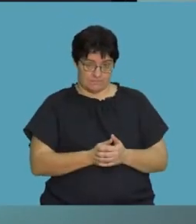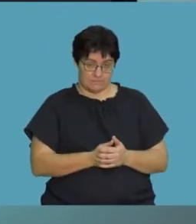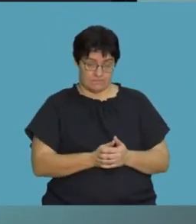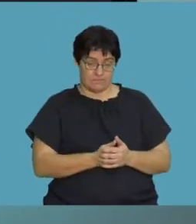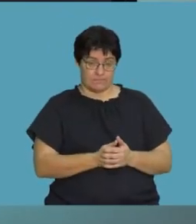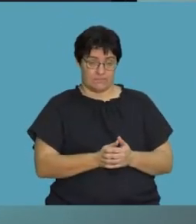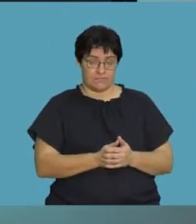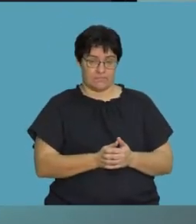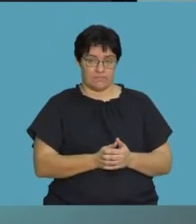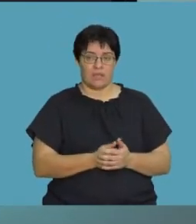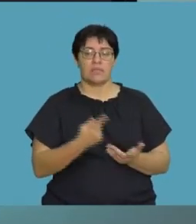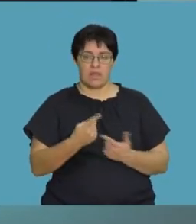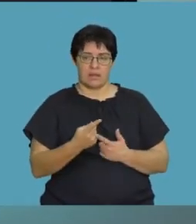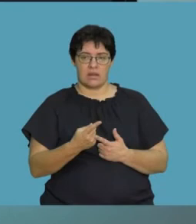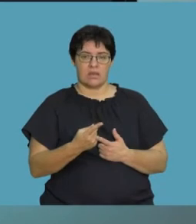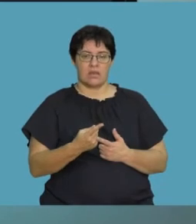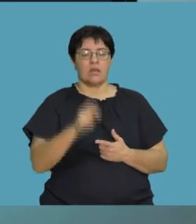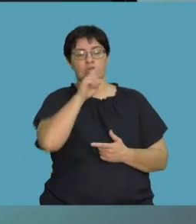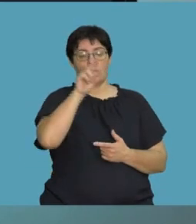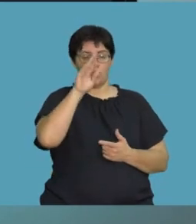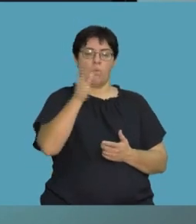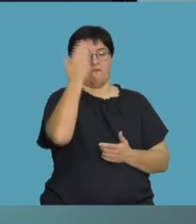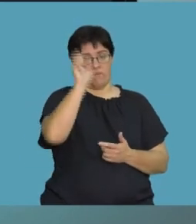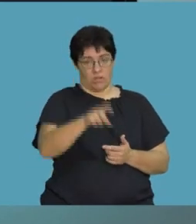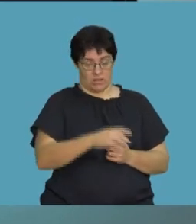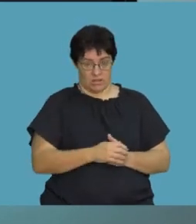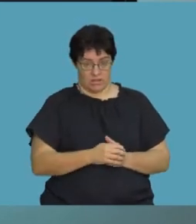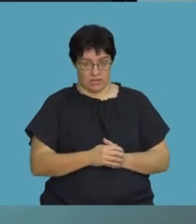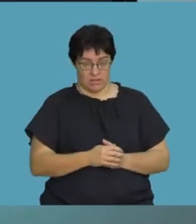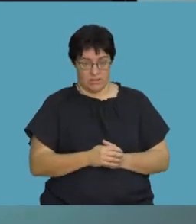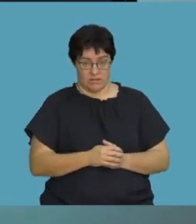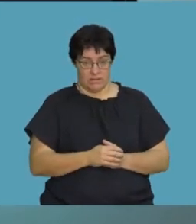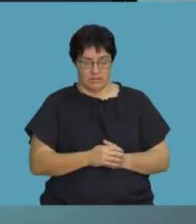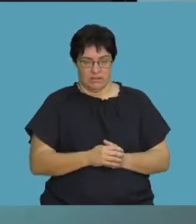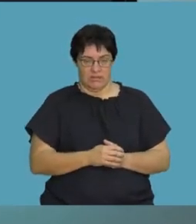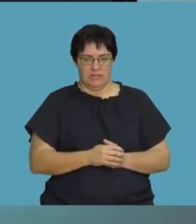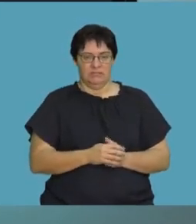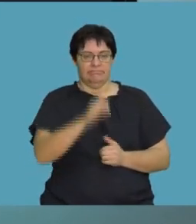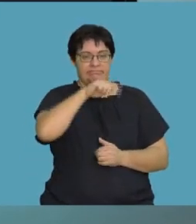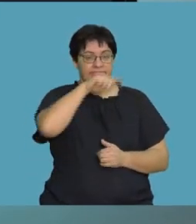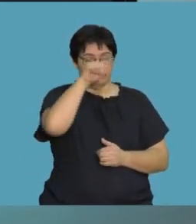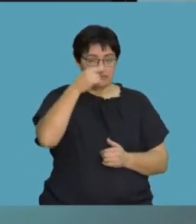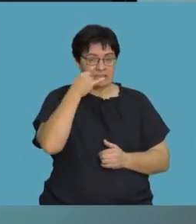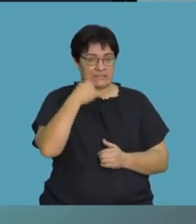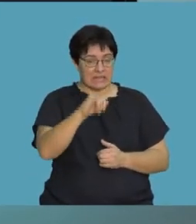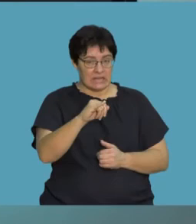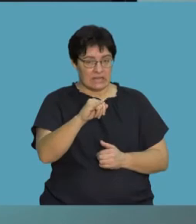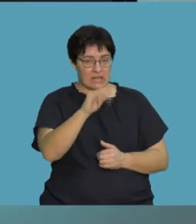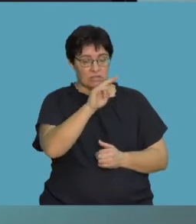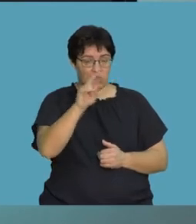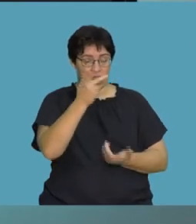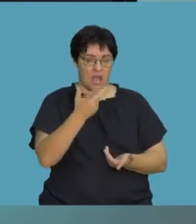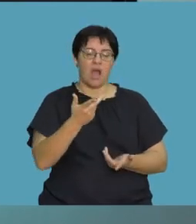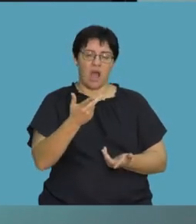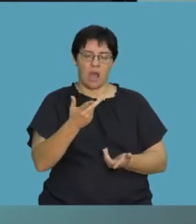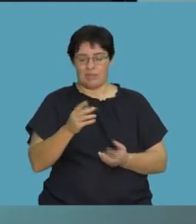sides, and then it will take out that square root that we have there. But if you want to square it while it still has some things